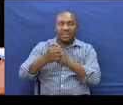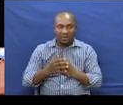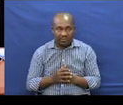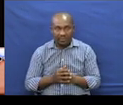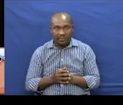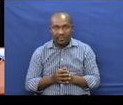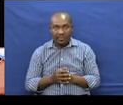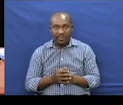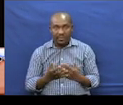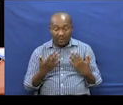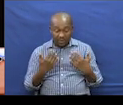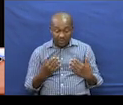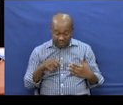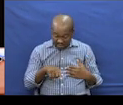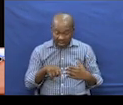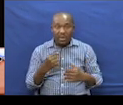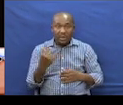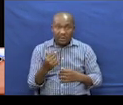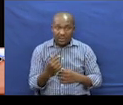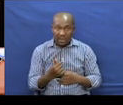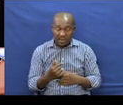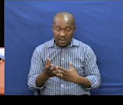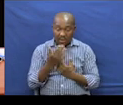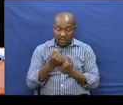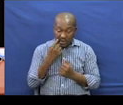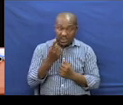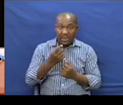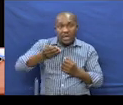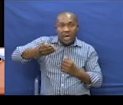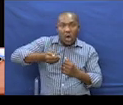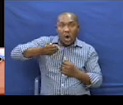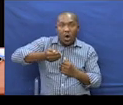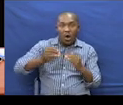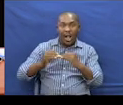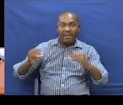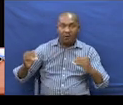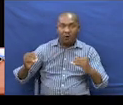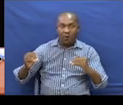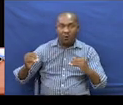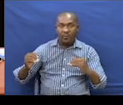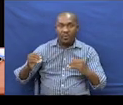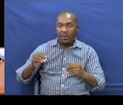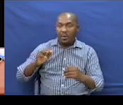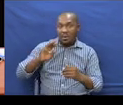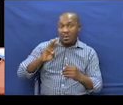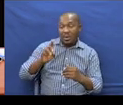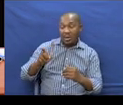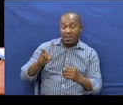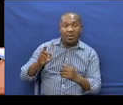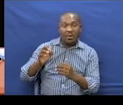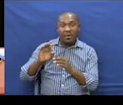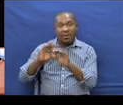And in Tanzania, you can see it, you can find it at the local government level, or even sometime at the family level, whereby in the